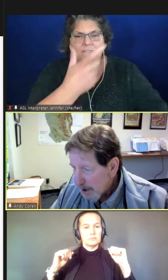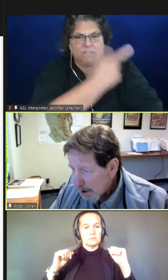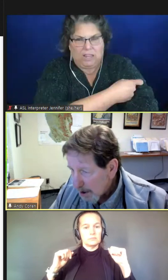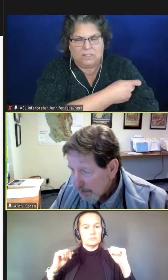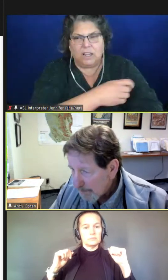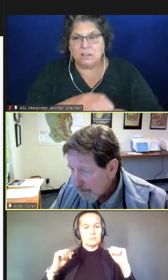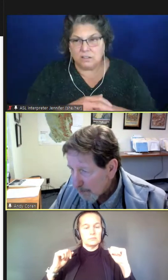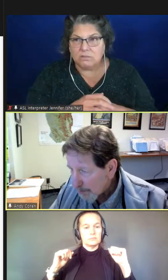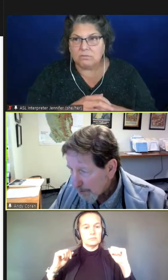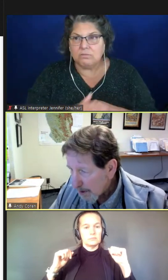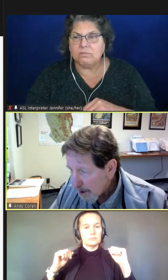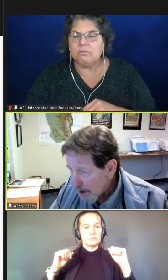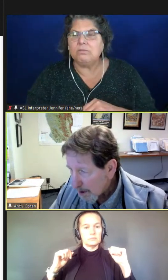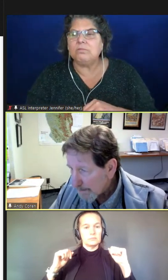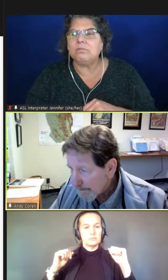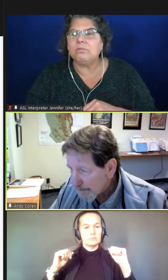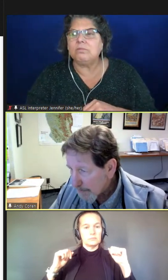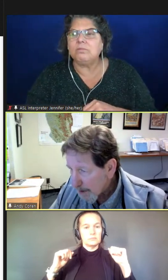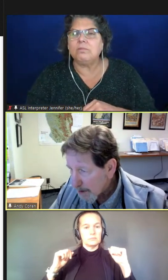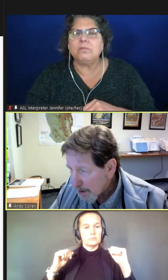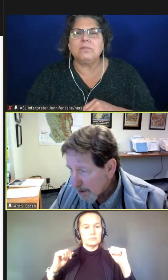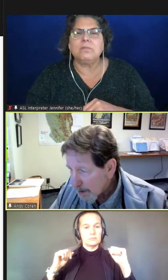true for